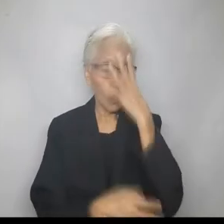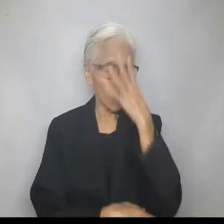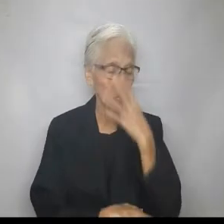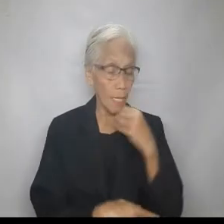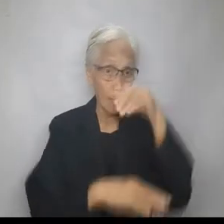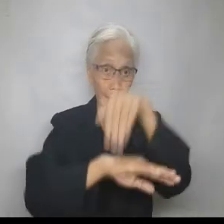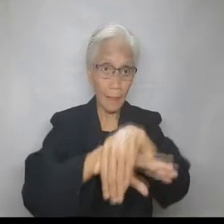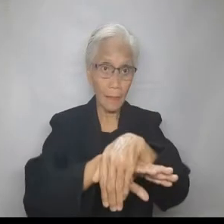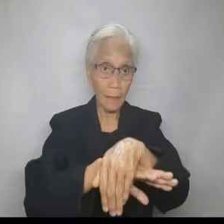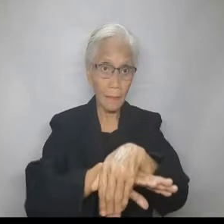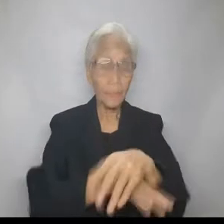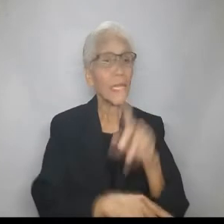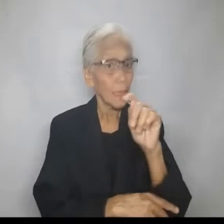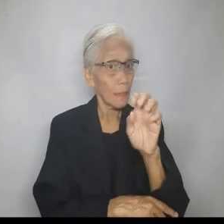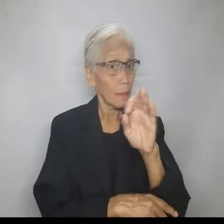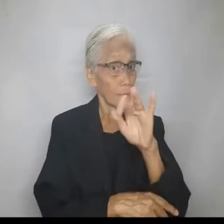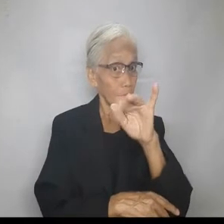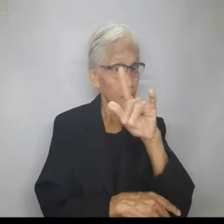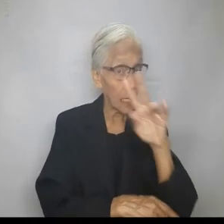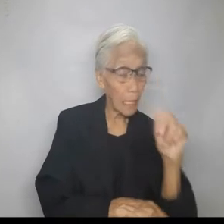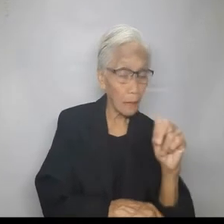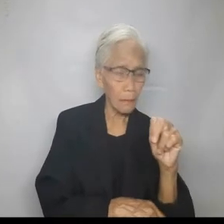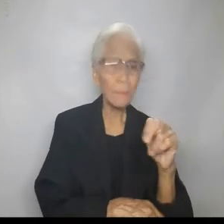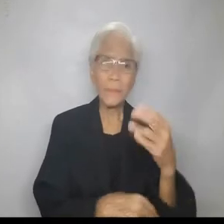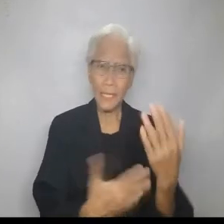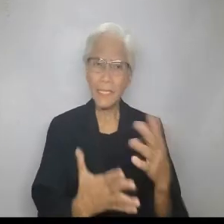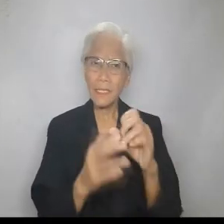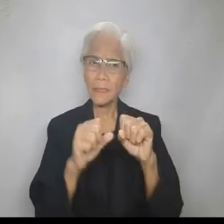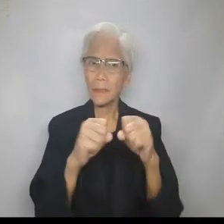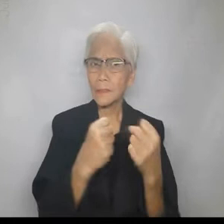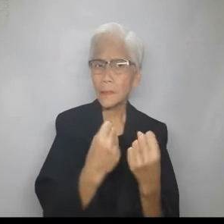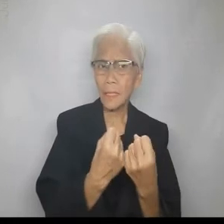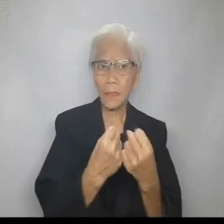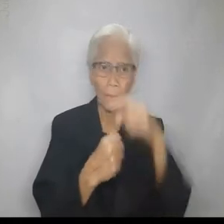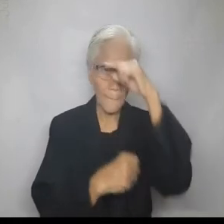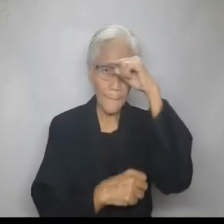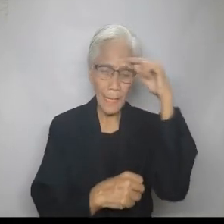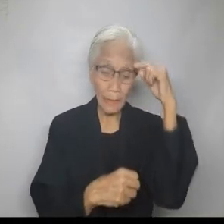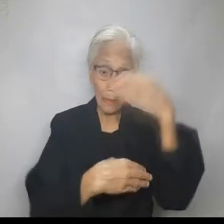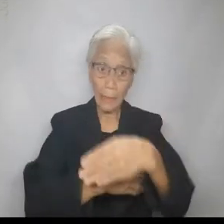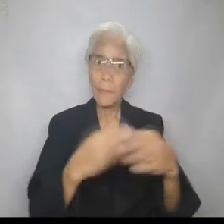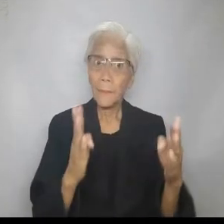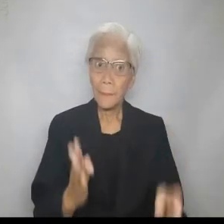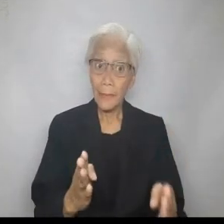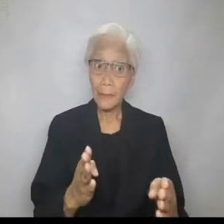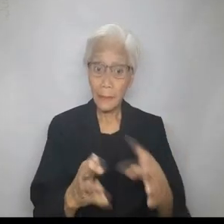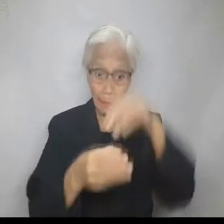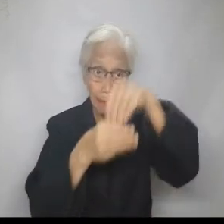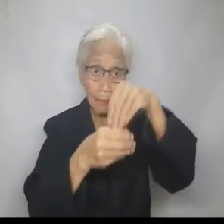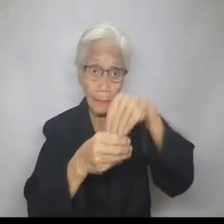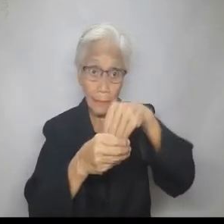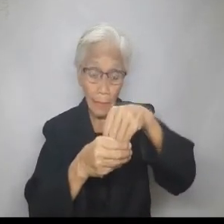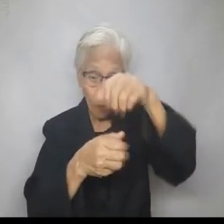sleep at night. Tefillin or phylacteries is a set of small black leather boxes